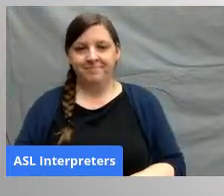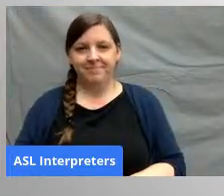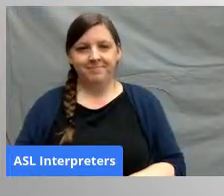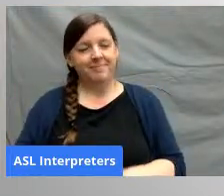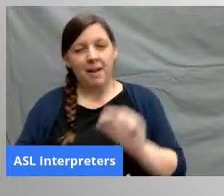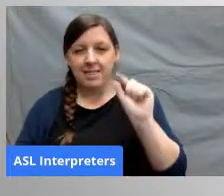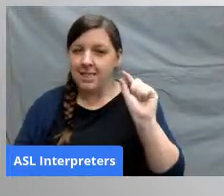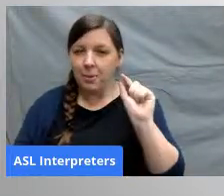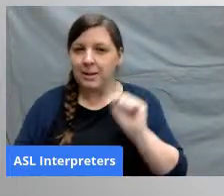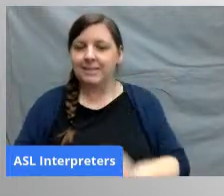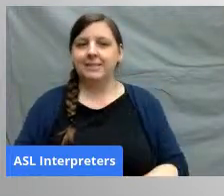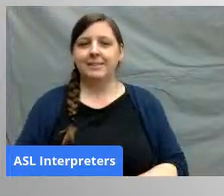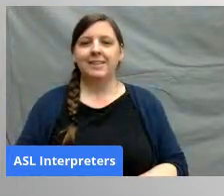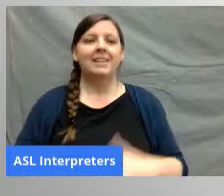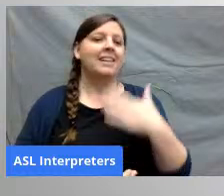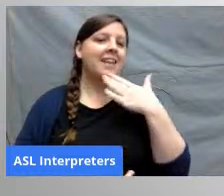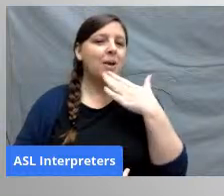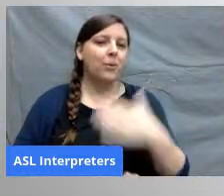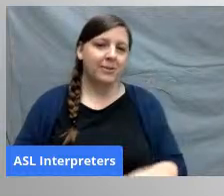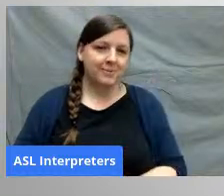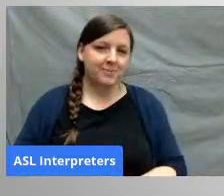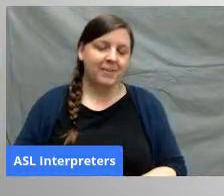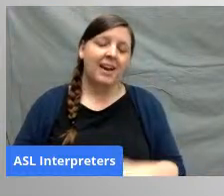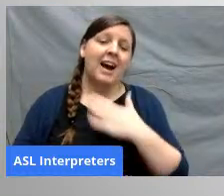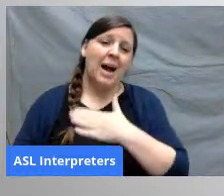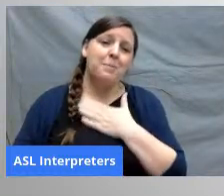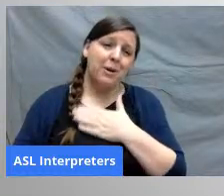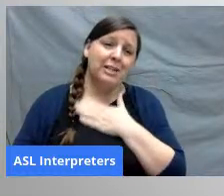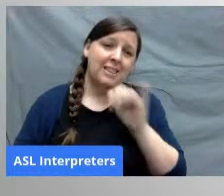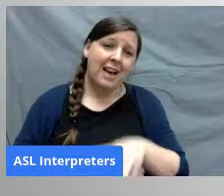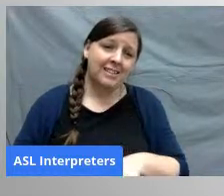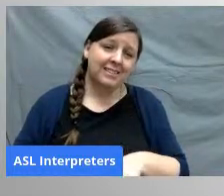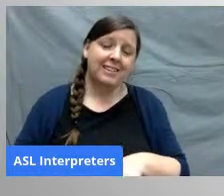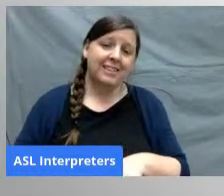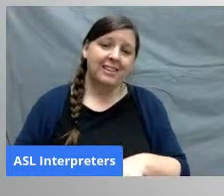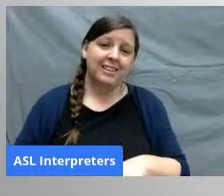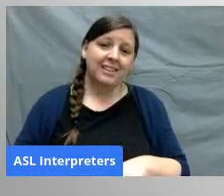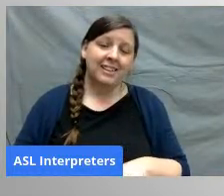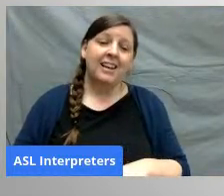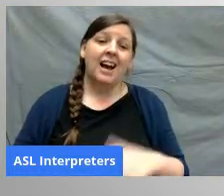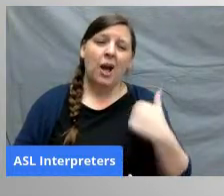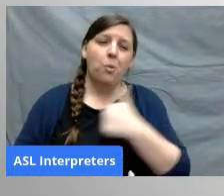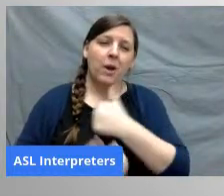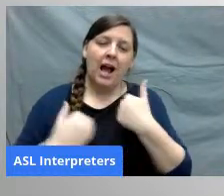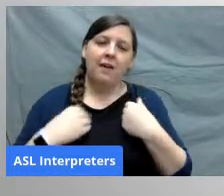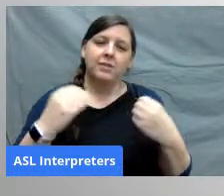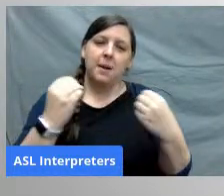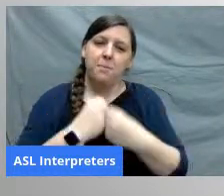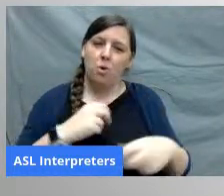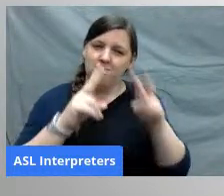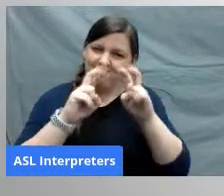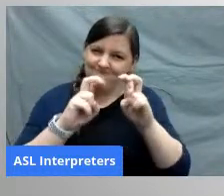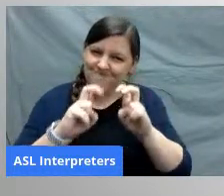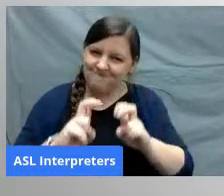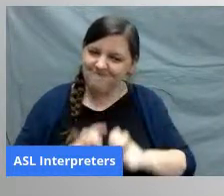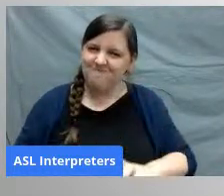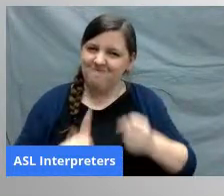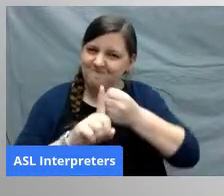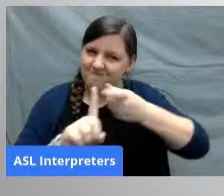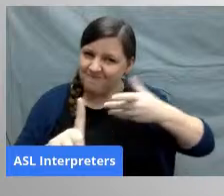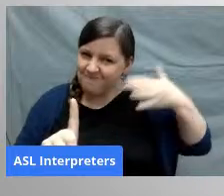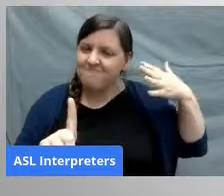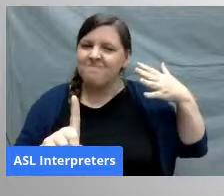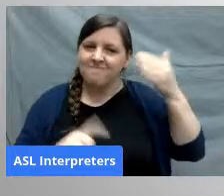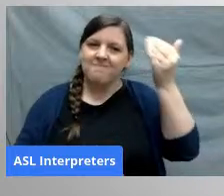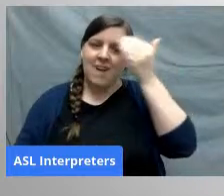Little bit. Thank you. I appreciate it. Yes, and we do have some fleshing out to do. And I'll look at that. I thought I had seen this before,